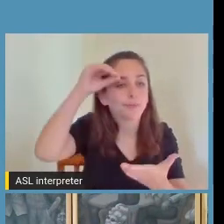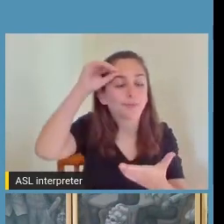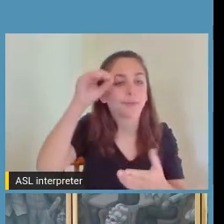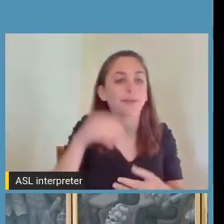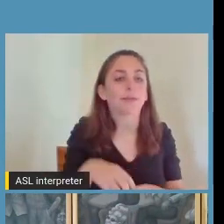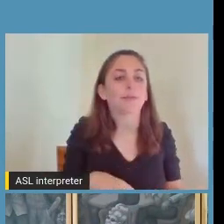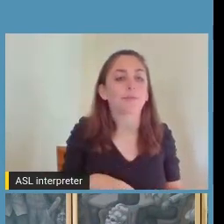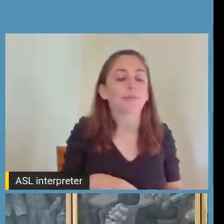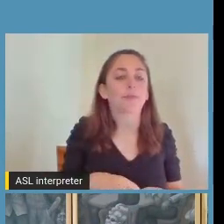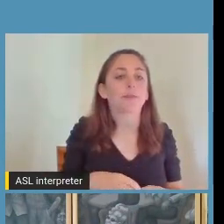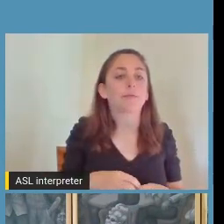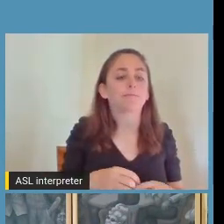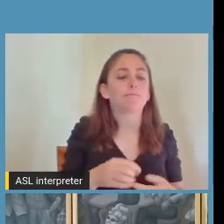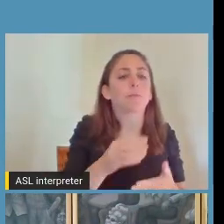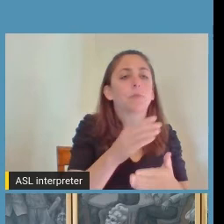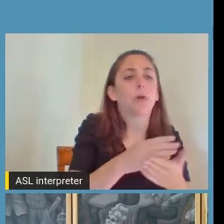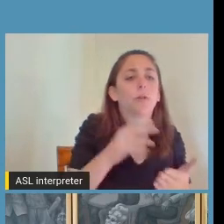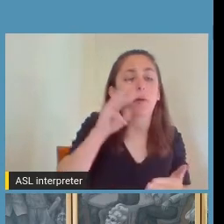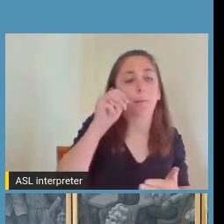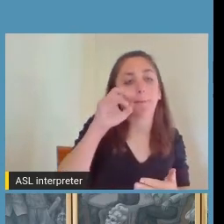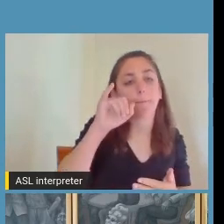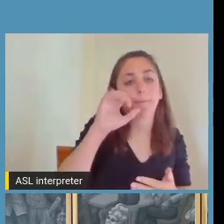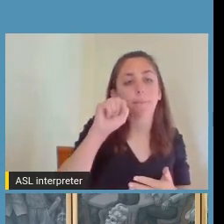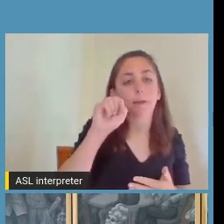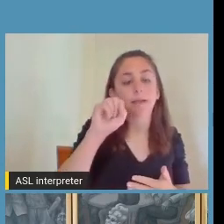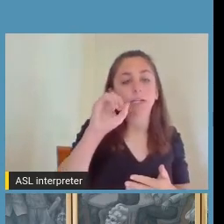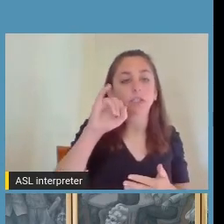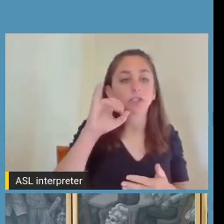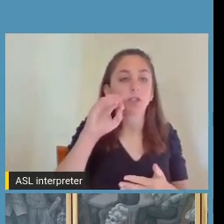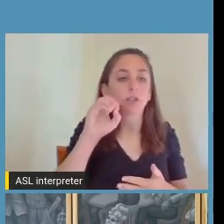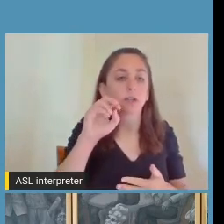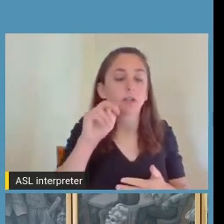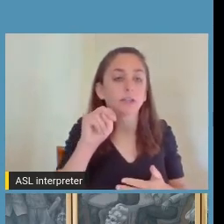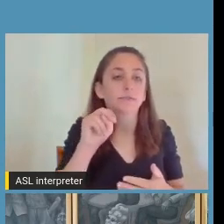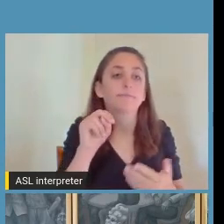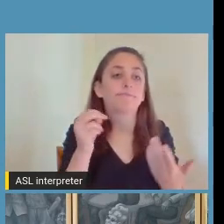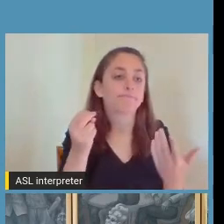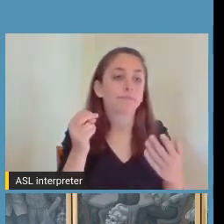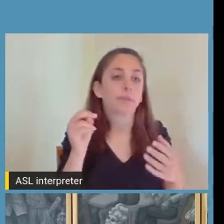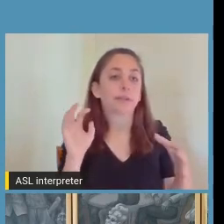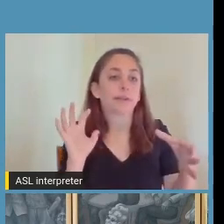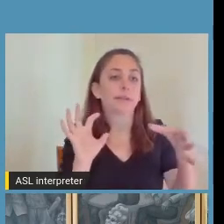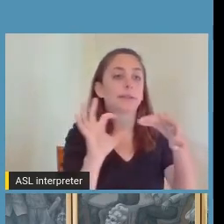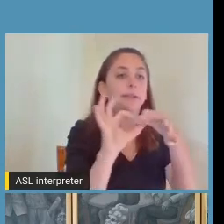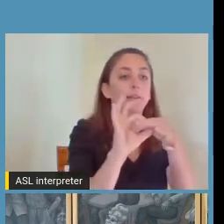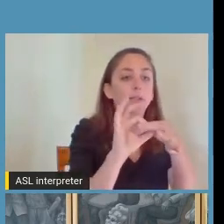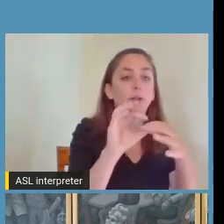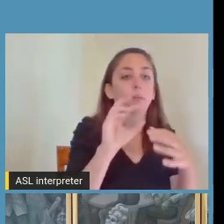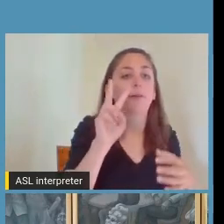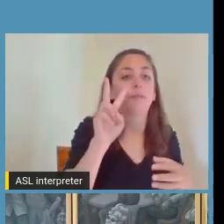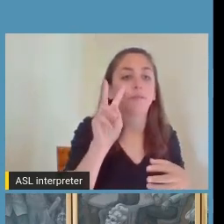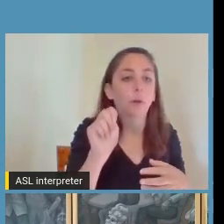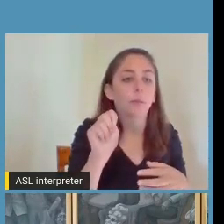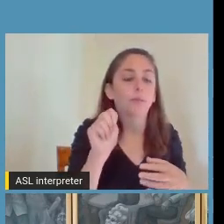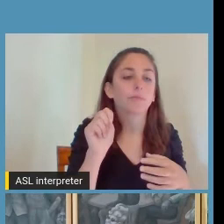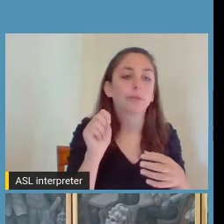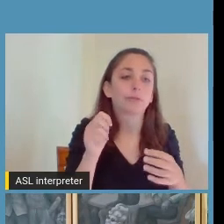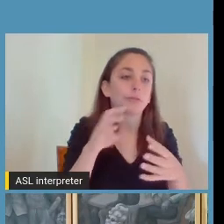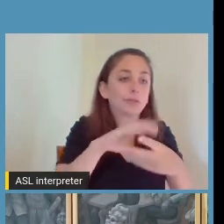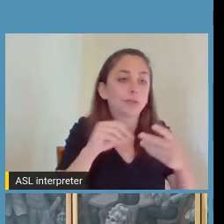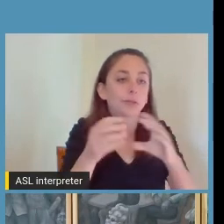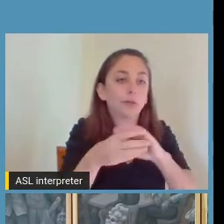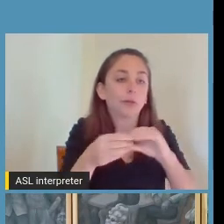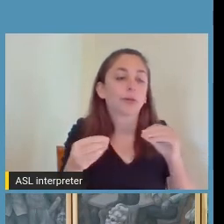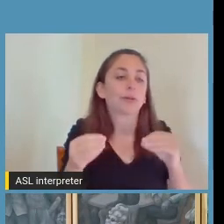part of our mission statement is to connect people to Vermont's story, to connect you to Vermont's story, and seeking out